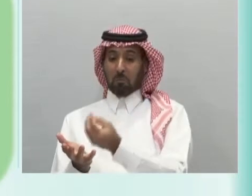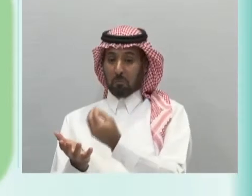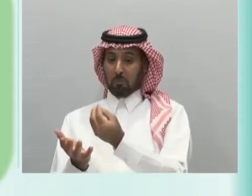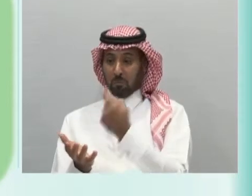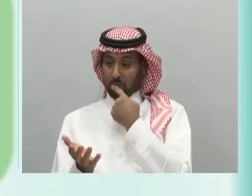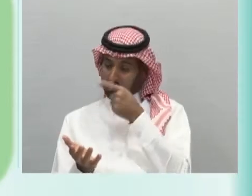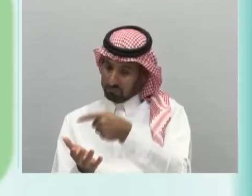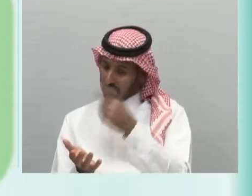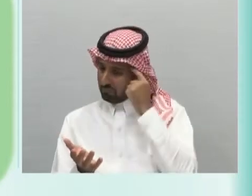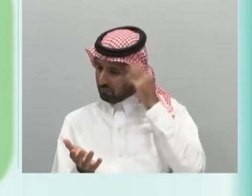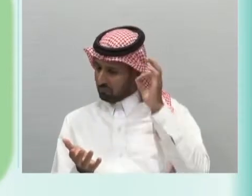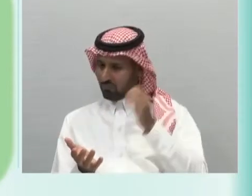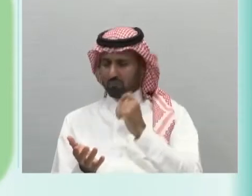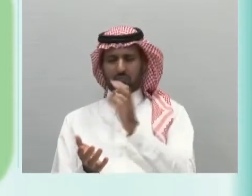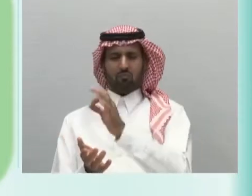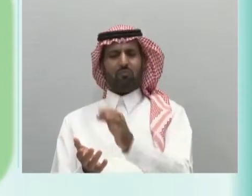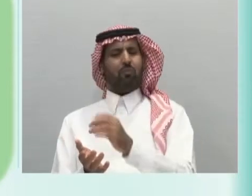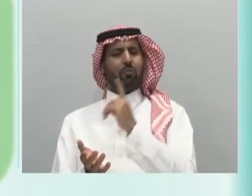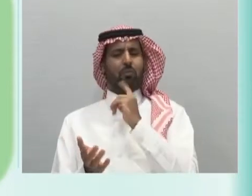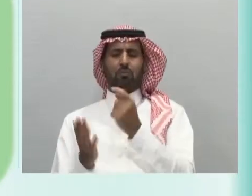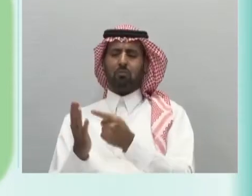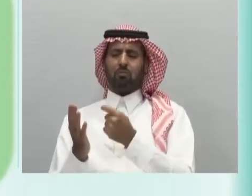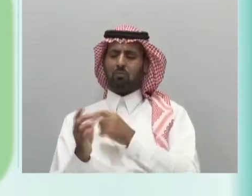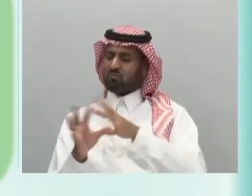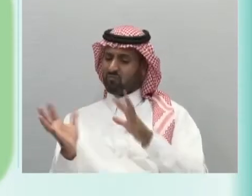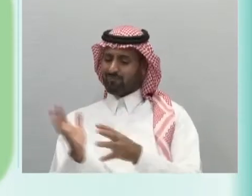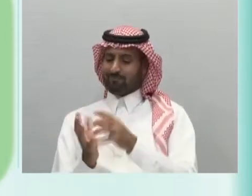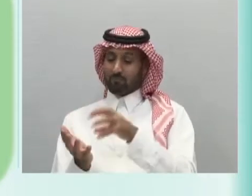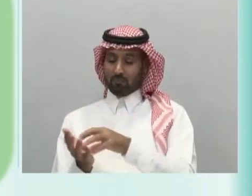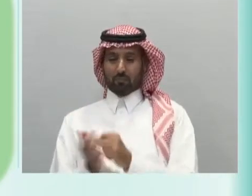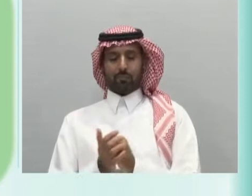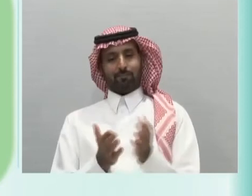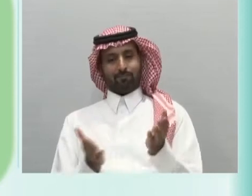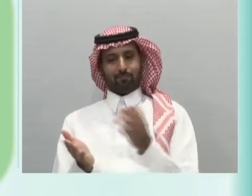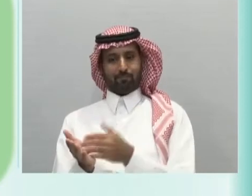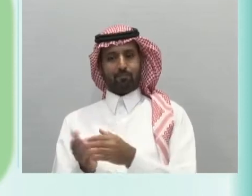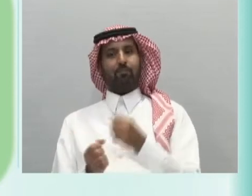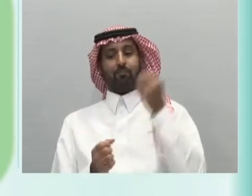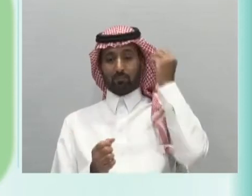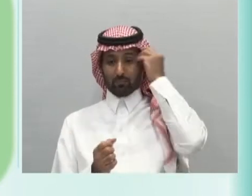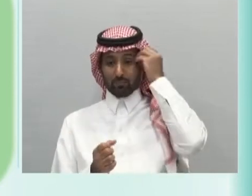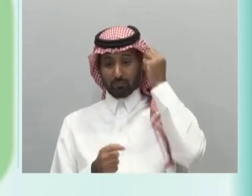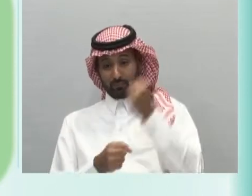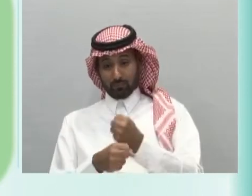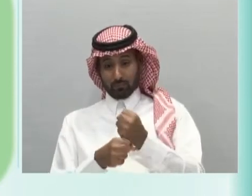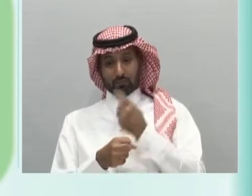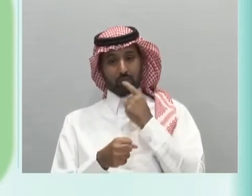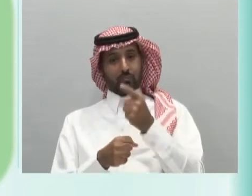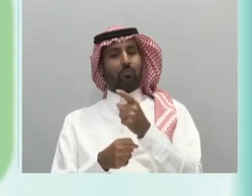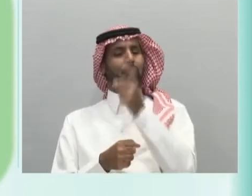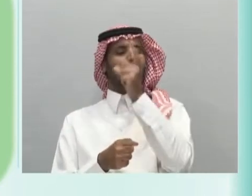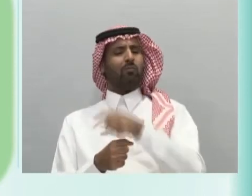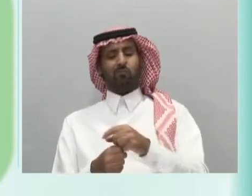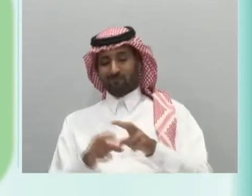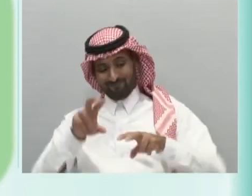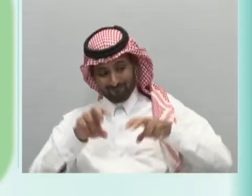your writing, how to divide your paragraphs, and so on. Also, in the project part, you are going to